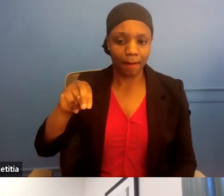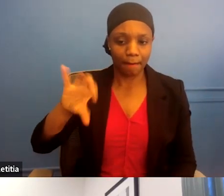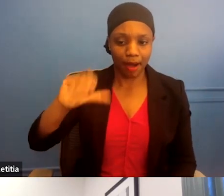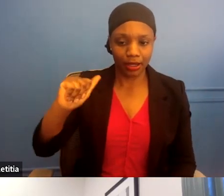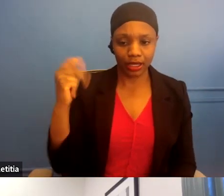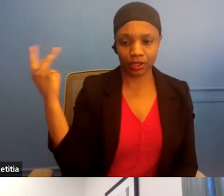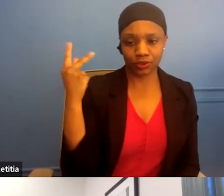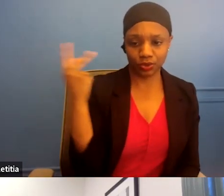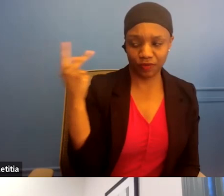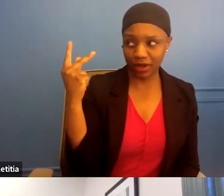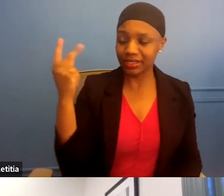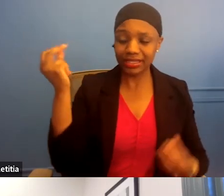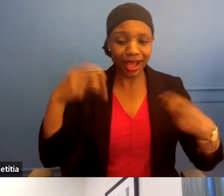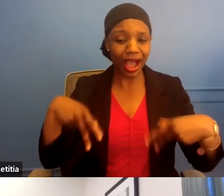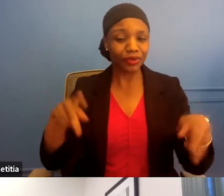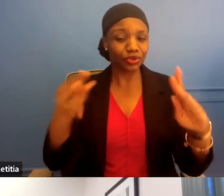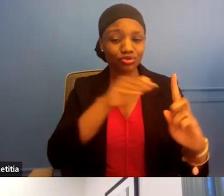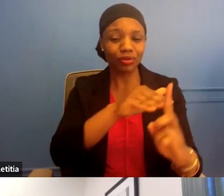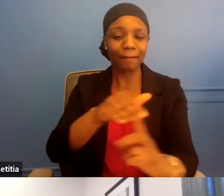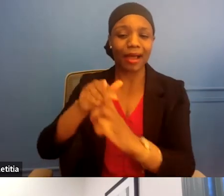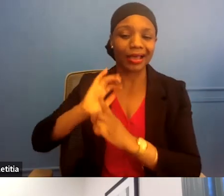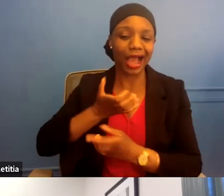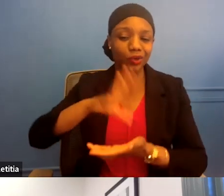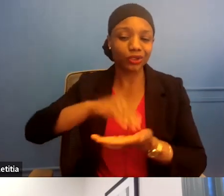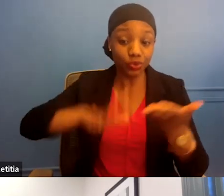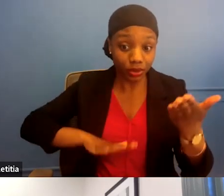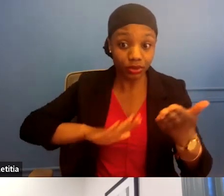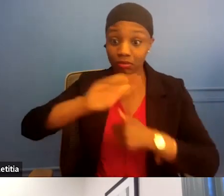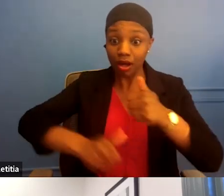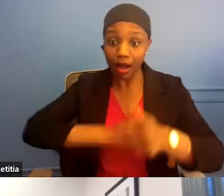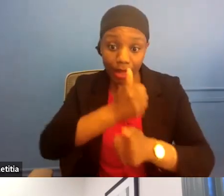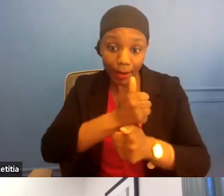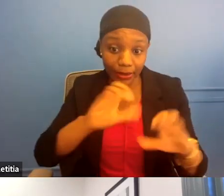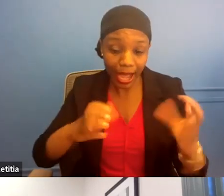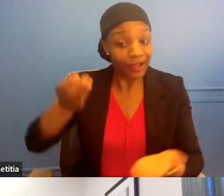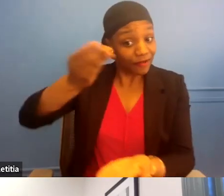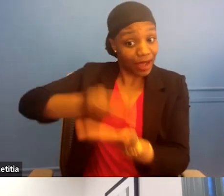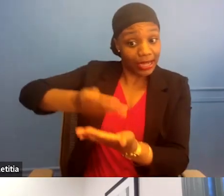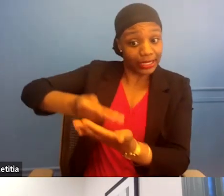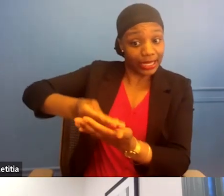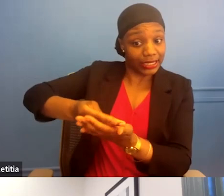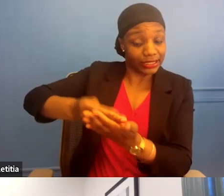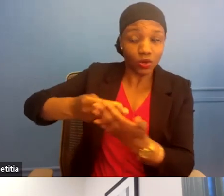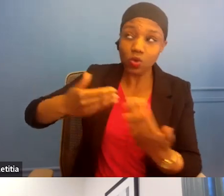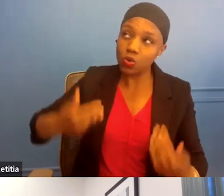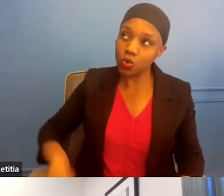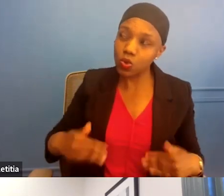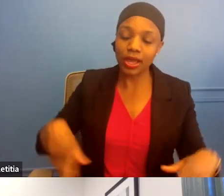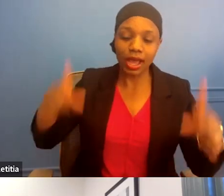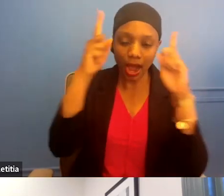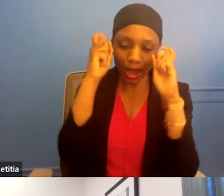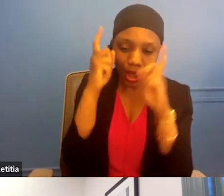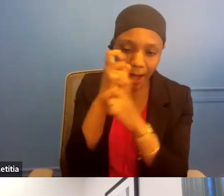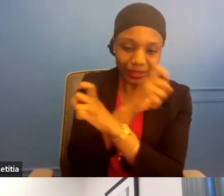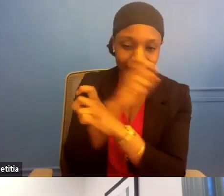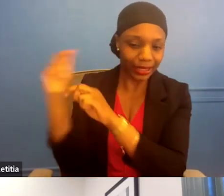way to remind our students, our alumni, this is, you know, finance is a big, complicated landscape